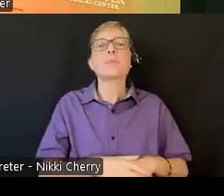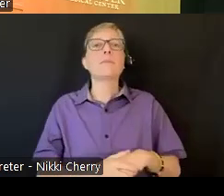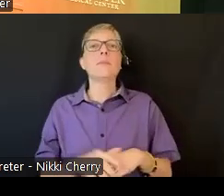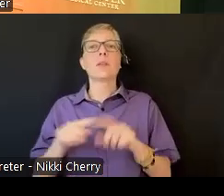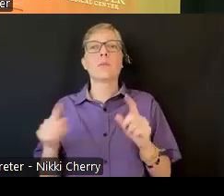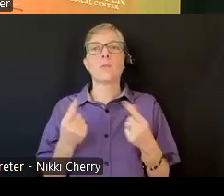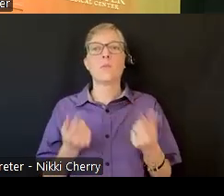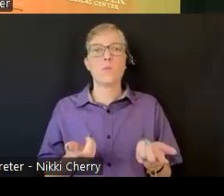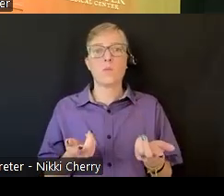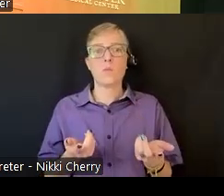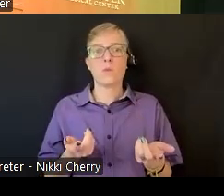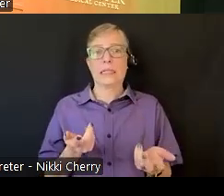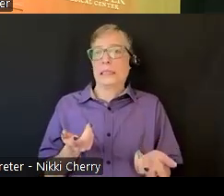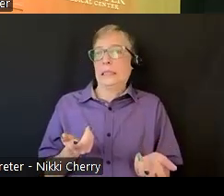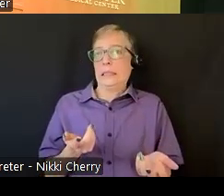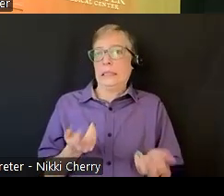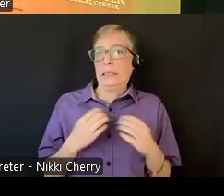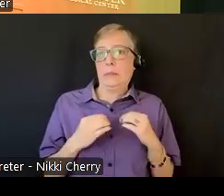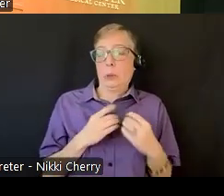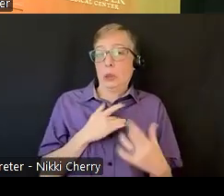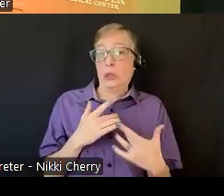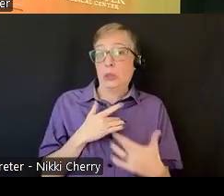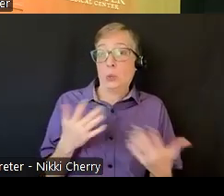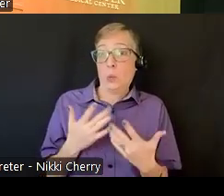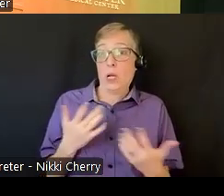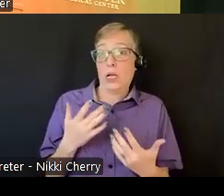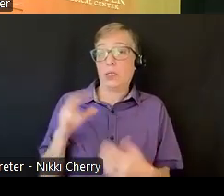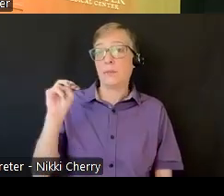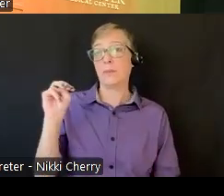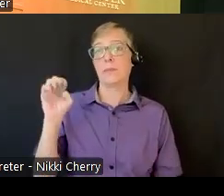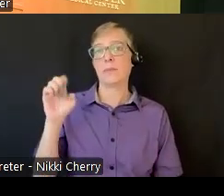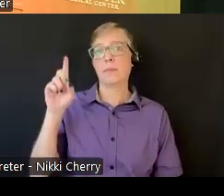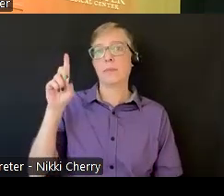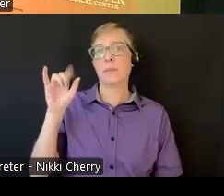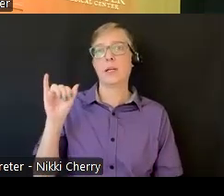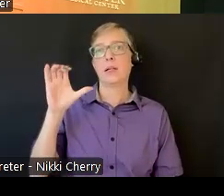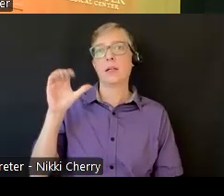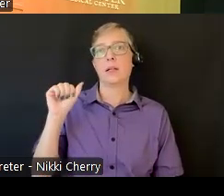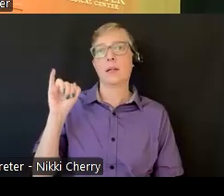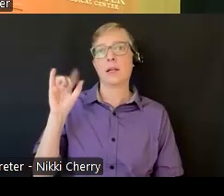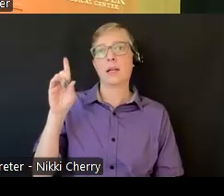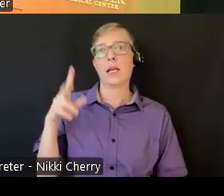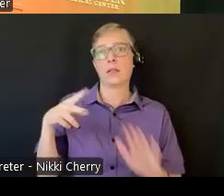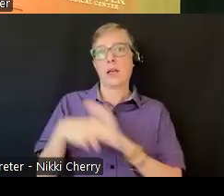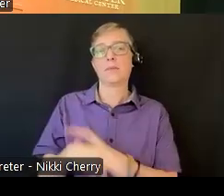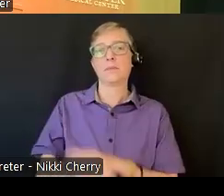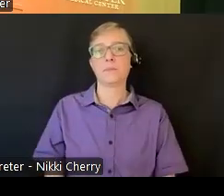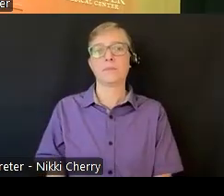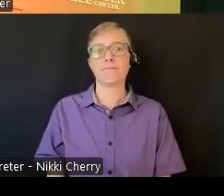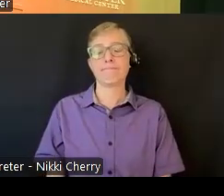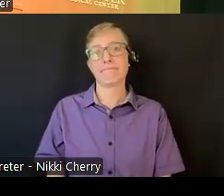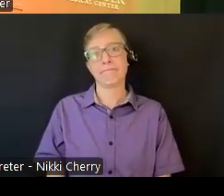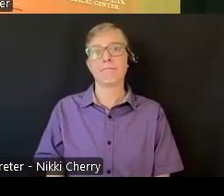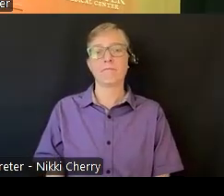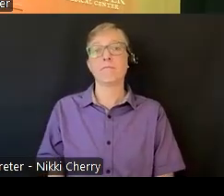even more worrisome is the Medicaid cut. So basically right now, the federal government